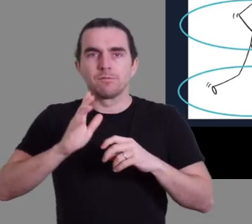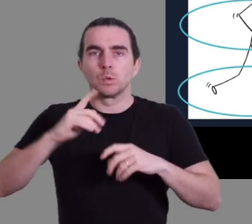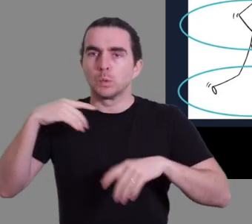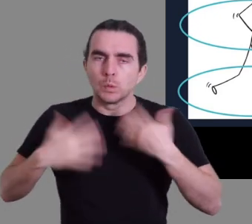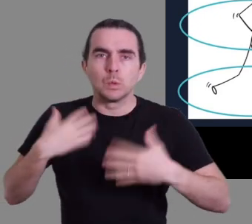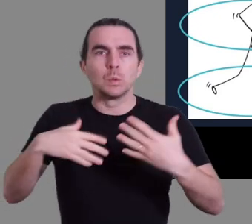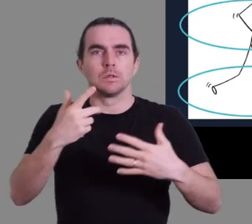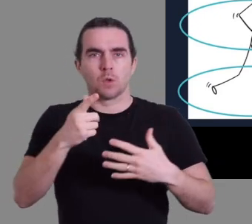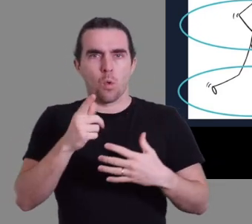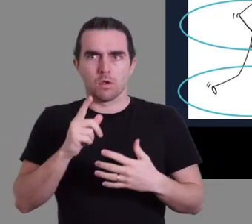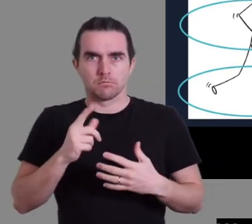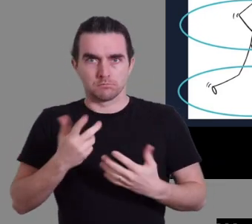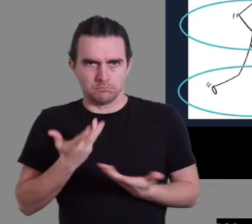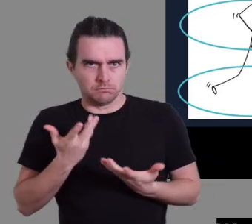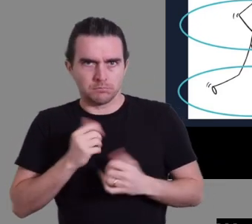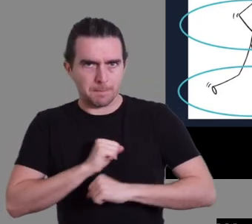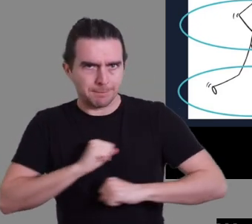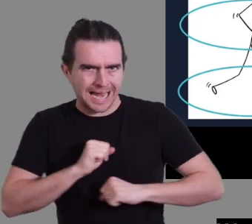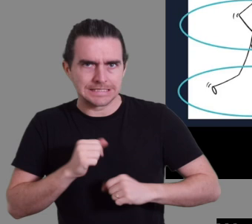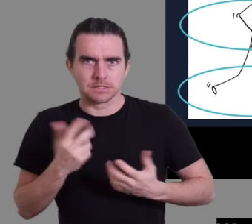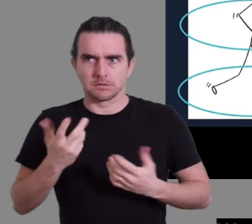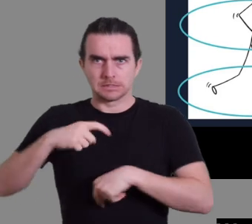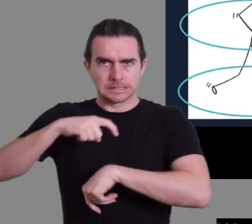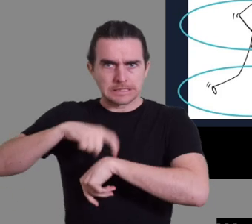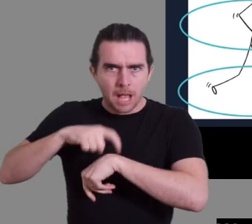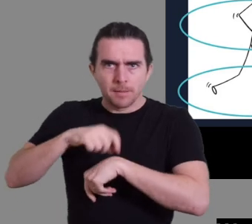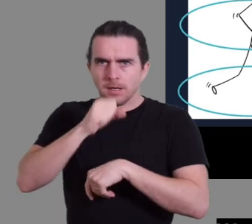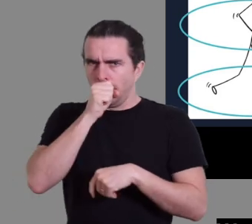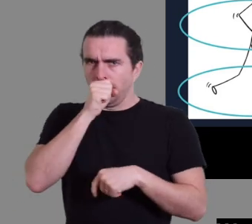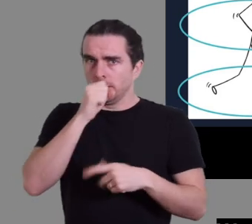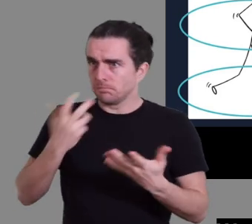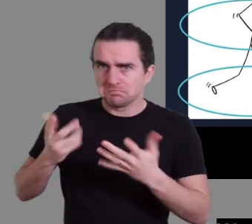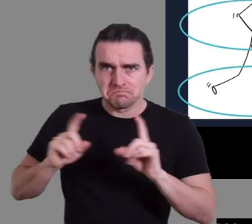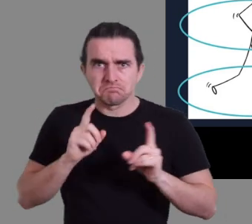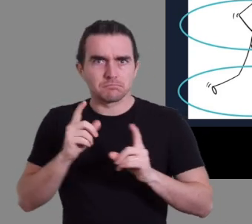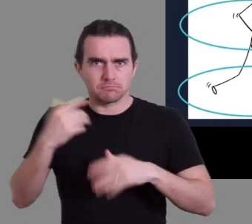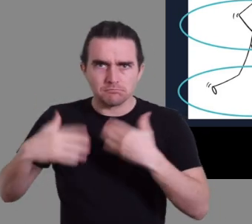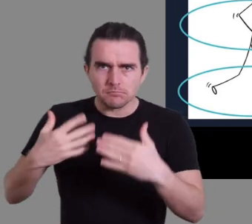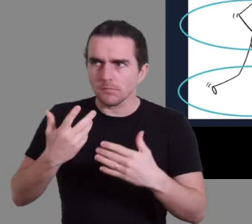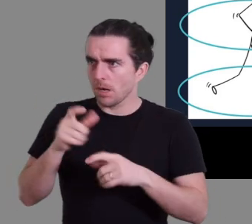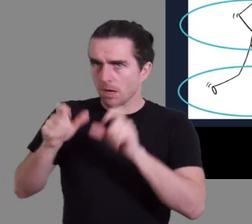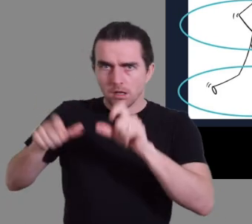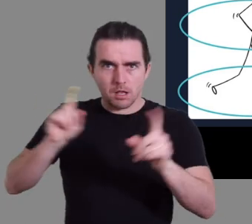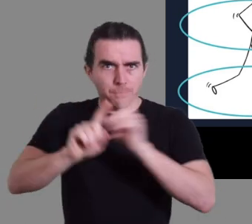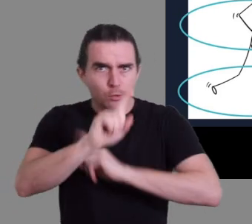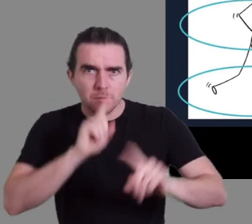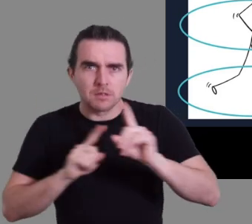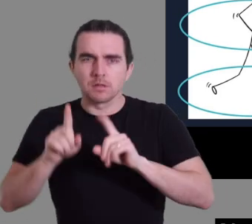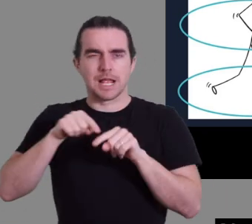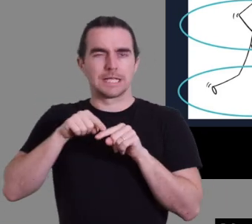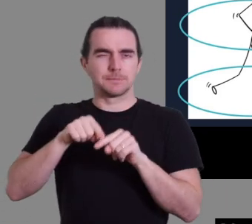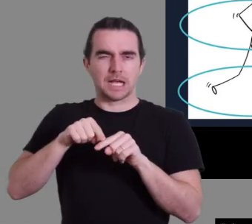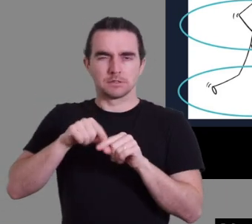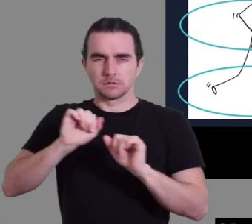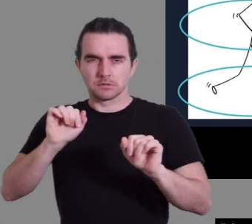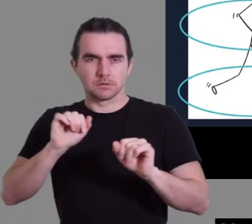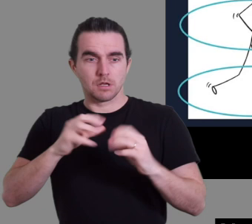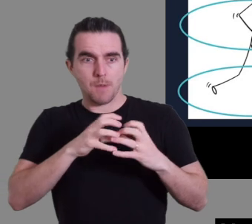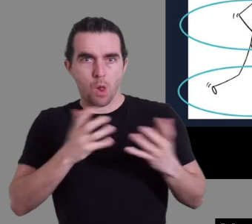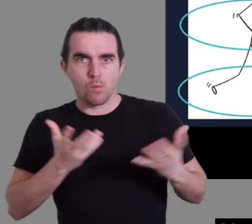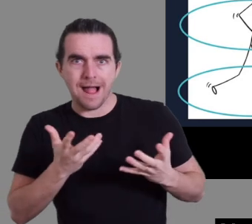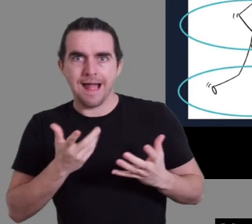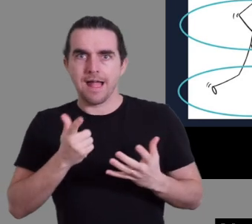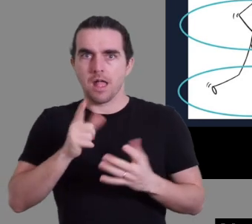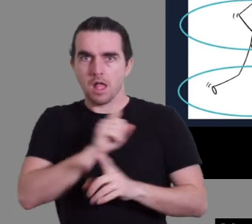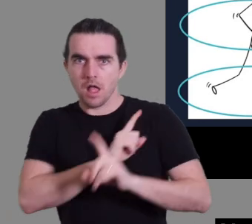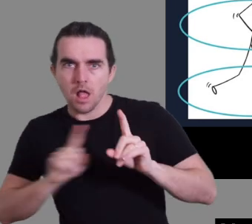awareness. Where are the spaces? Yeah. You have to get the timing, and that will depend on the movement of other players, but also the movement